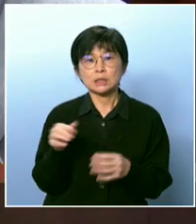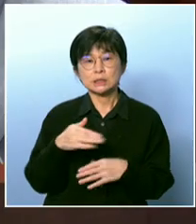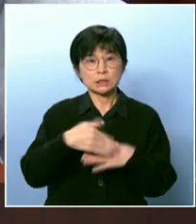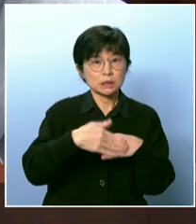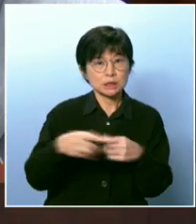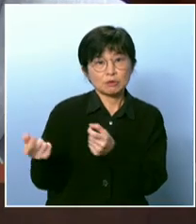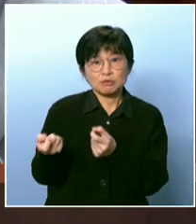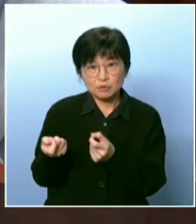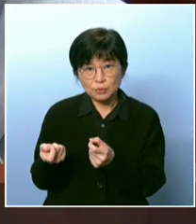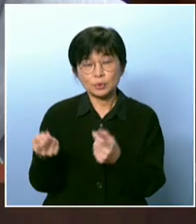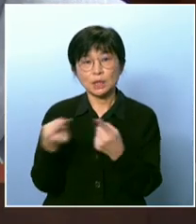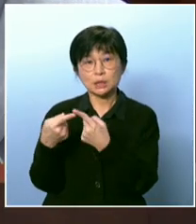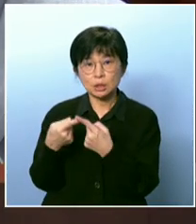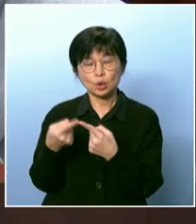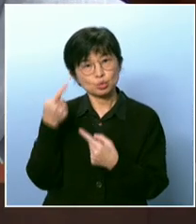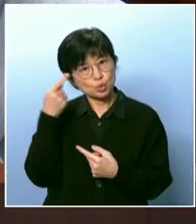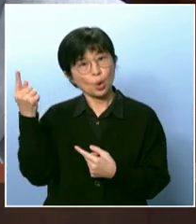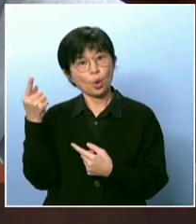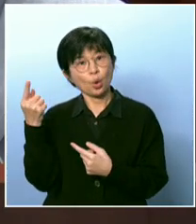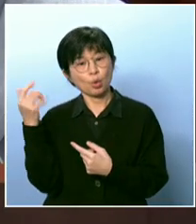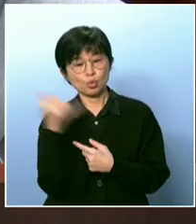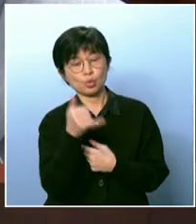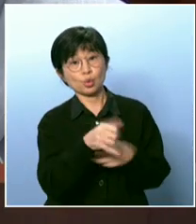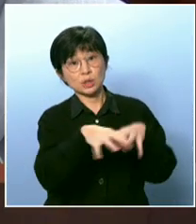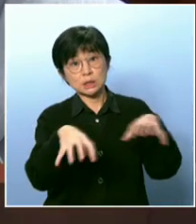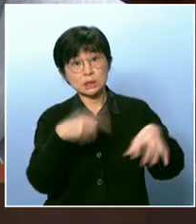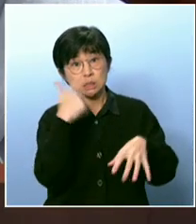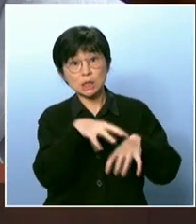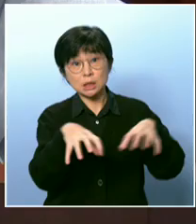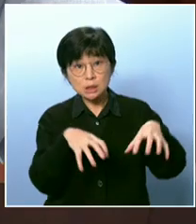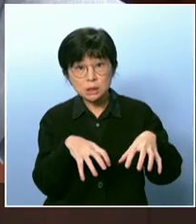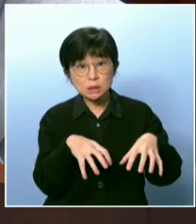But as Mr. Tan Ka-Pew said, there may be